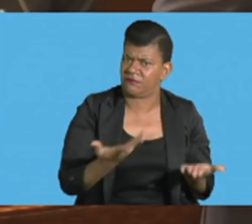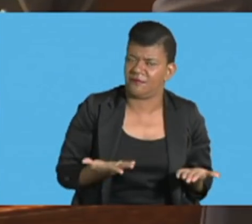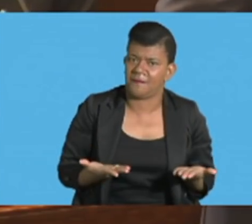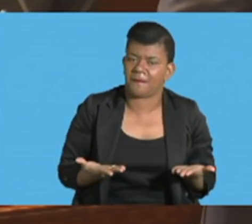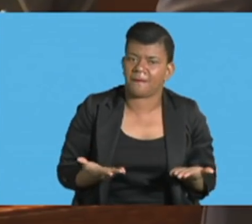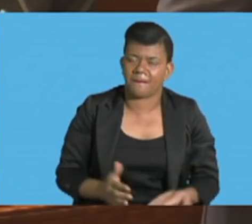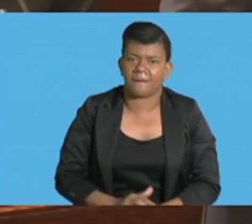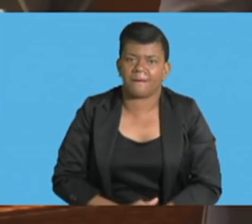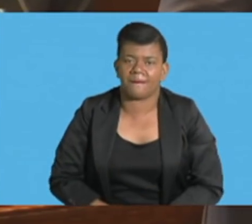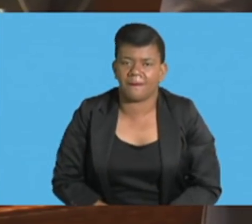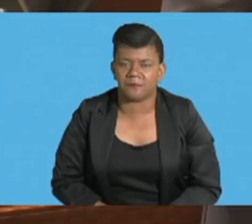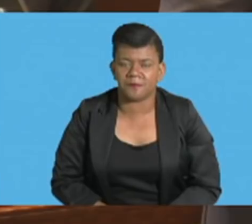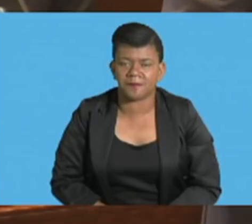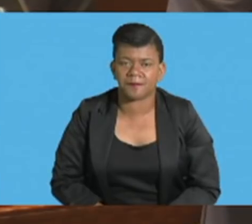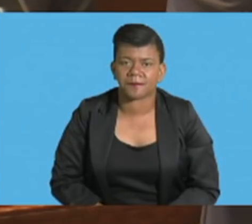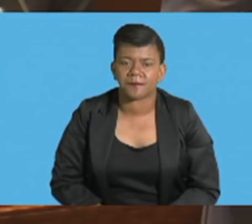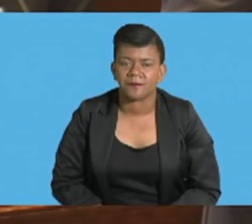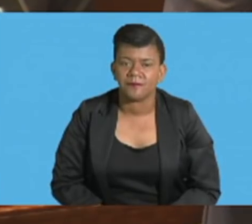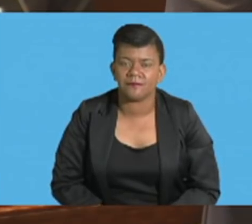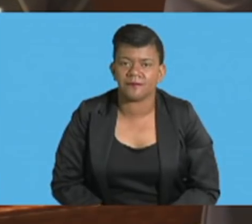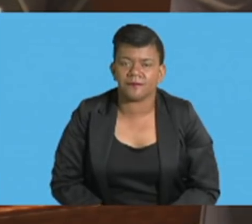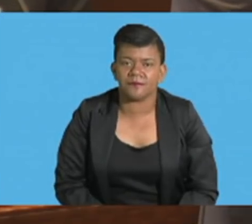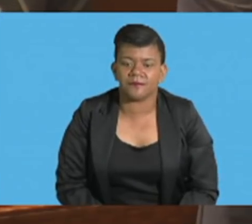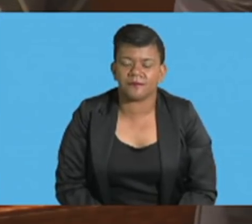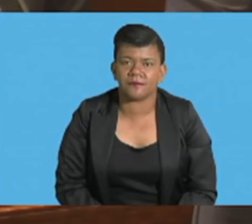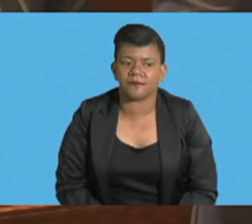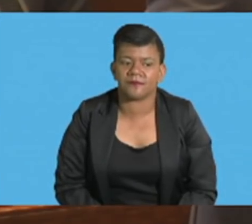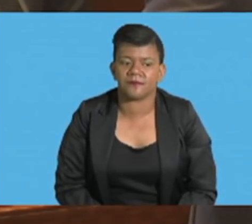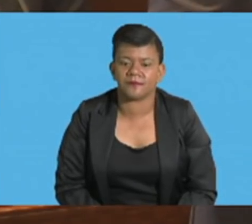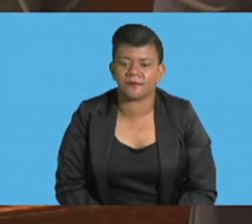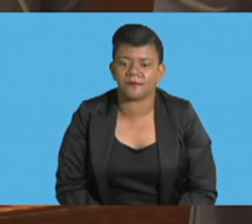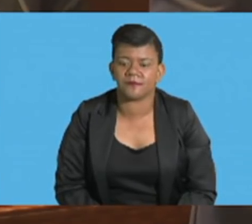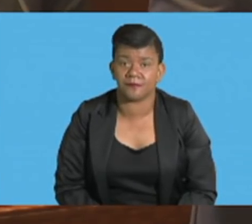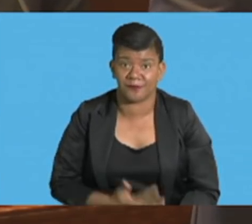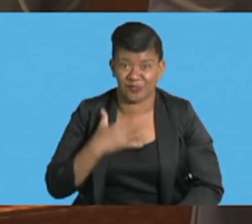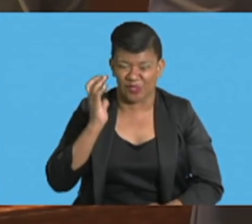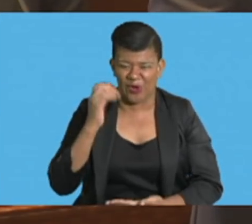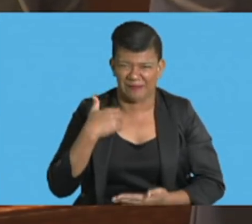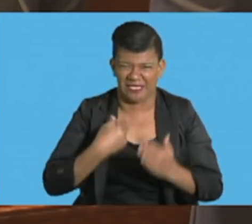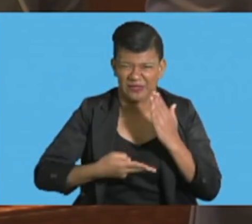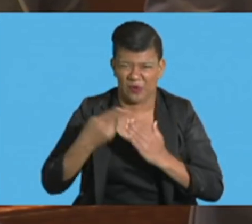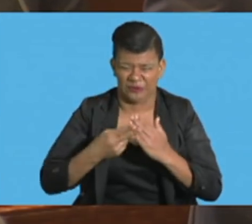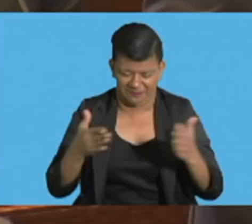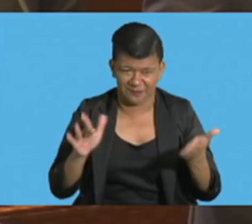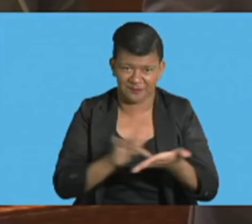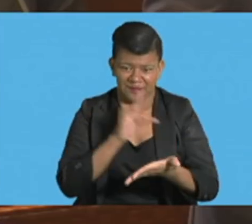Oh, I just jammed up my, no,